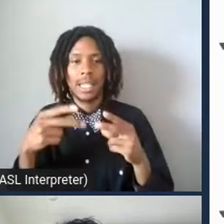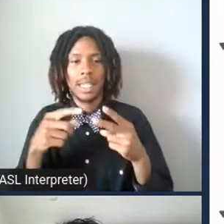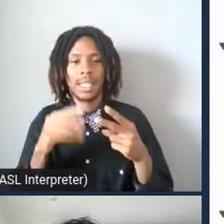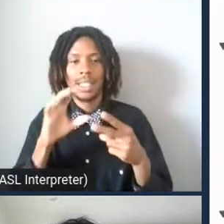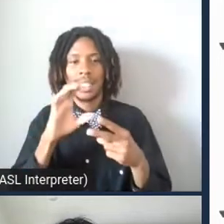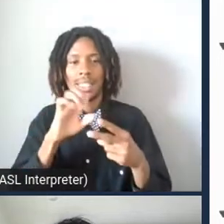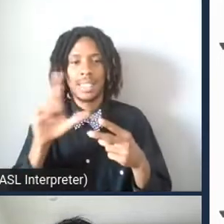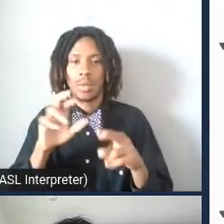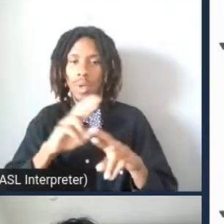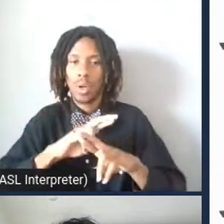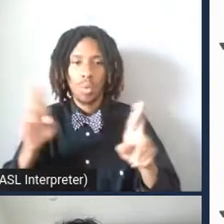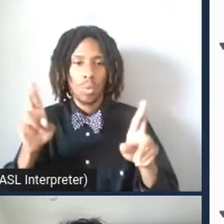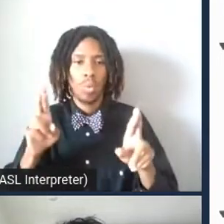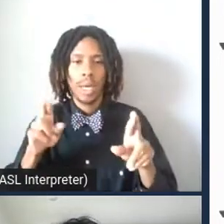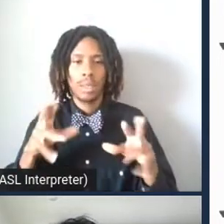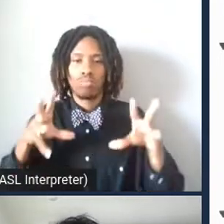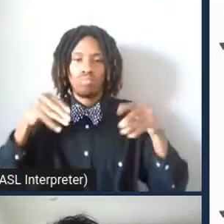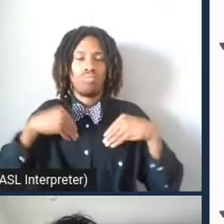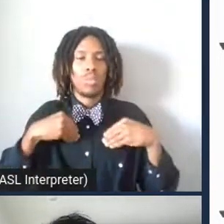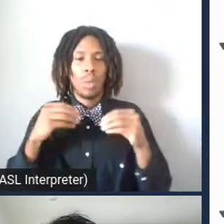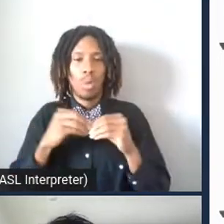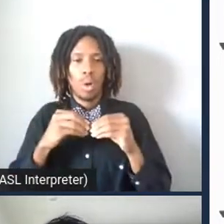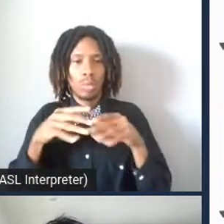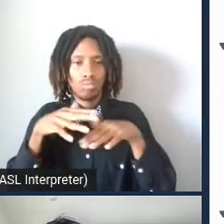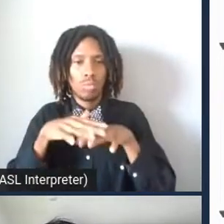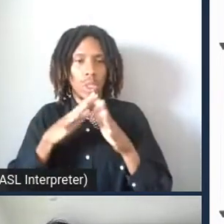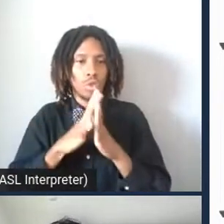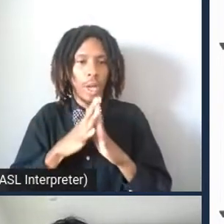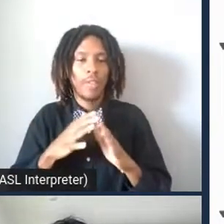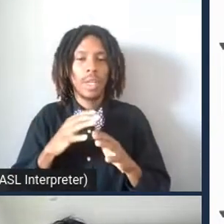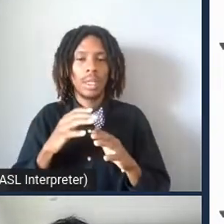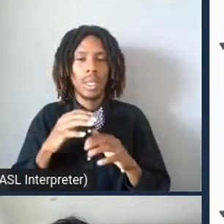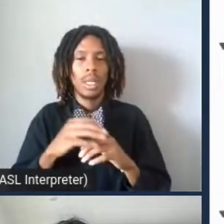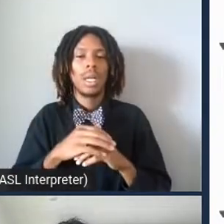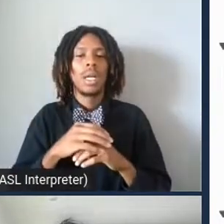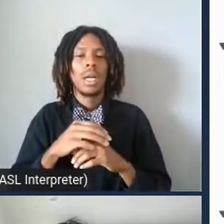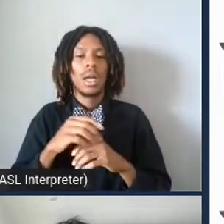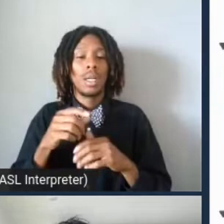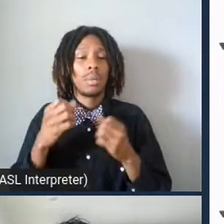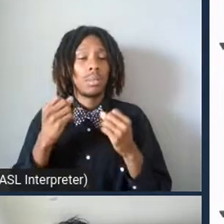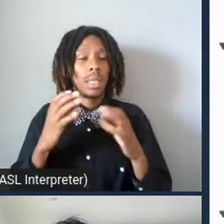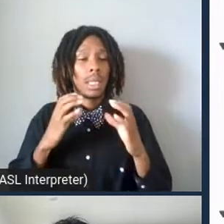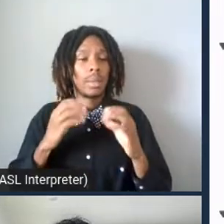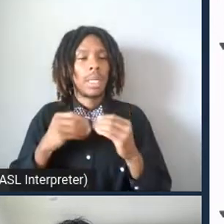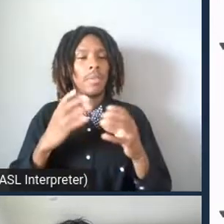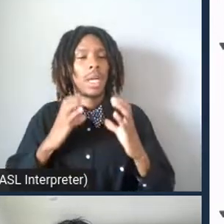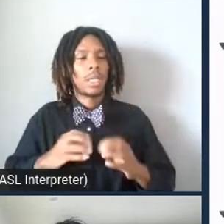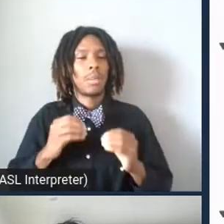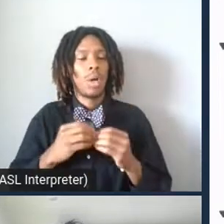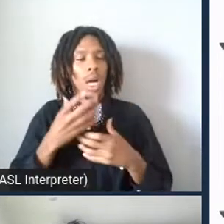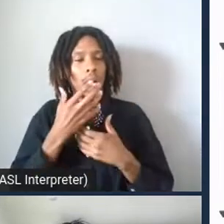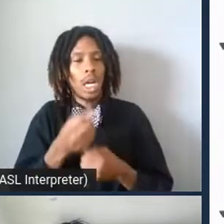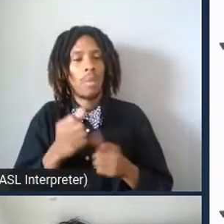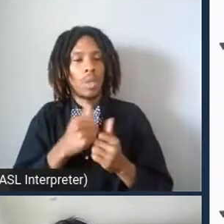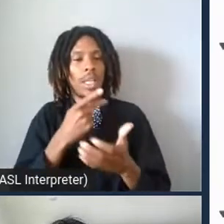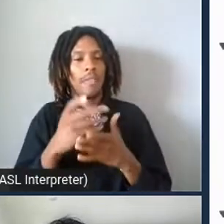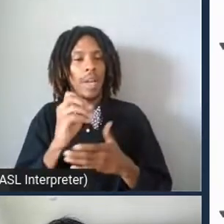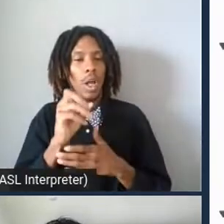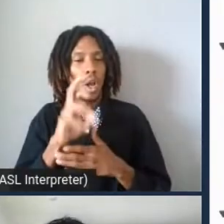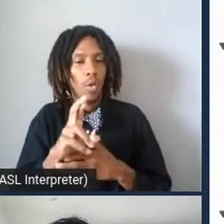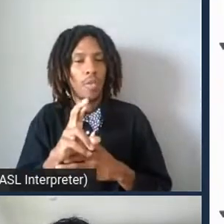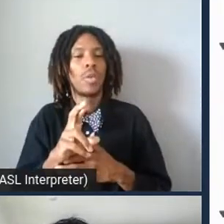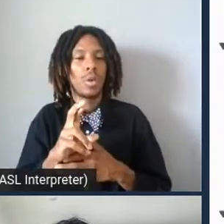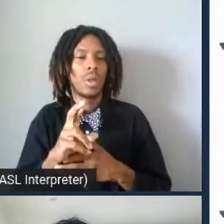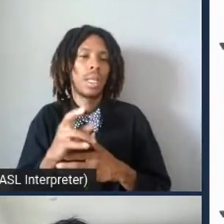is ready to take on the traffic. That gives customers a lot of confidence with the failover action that,